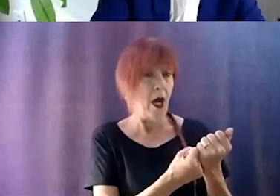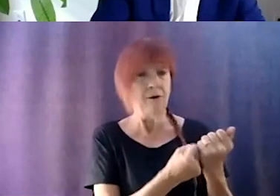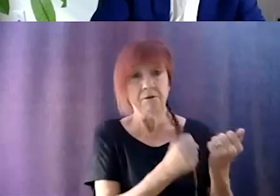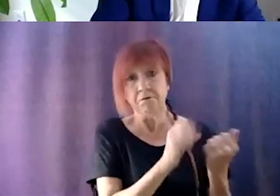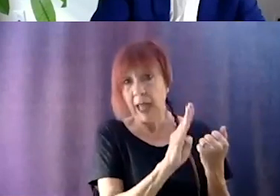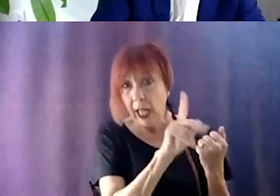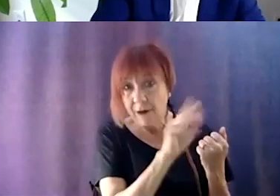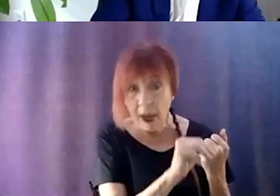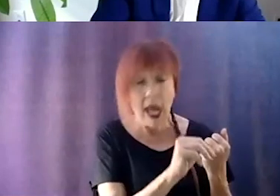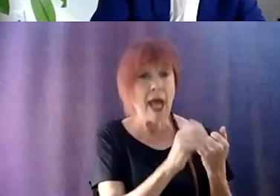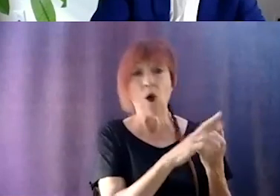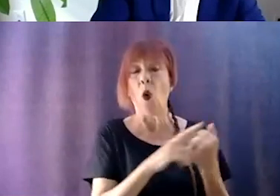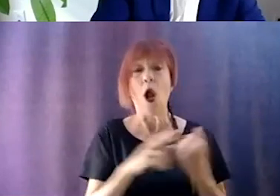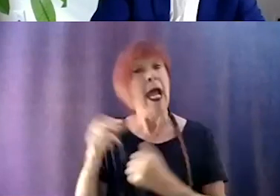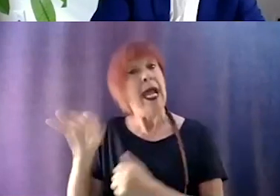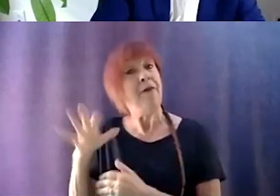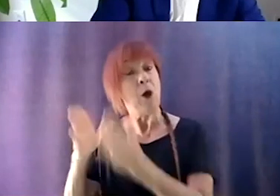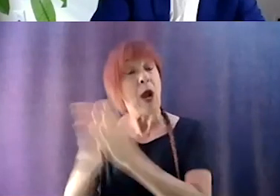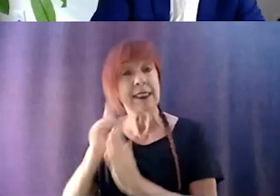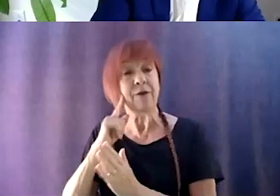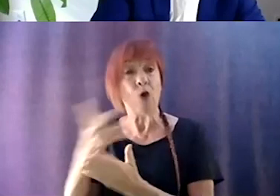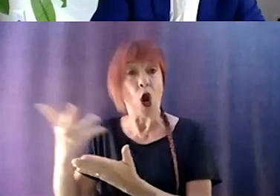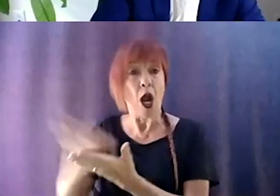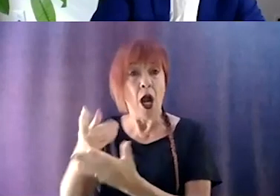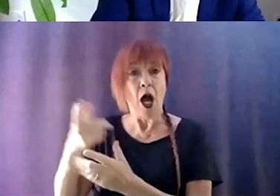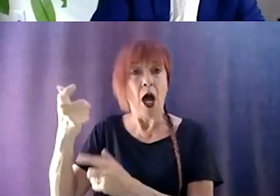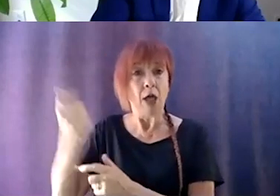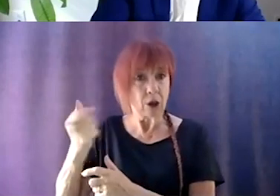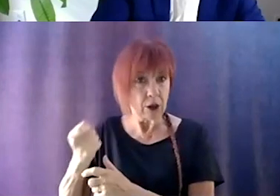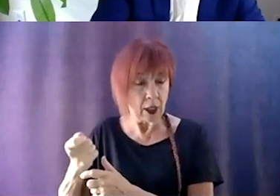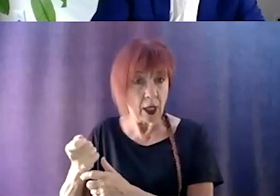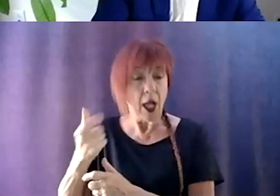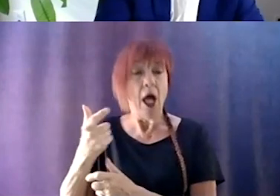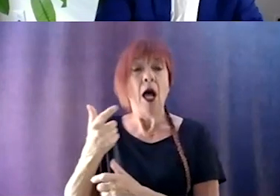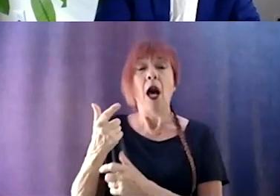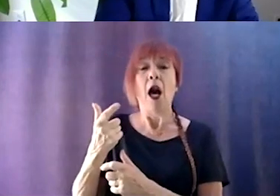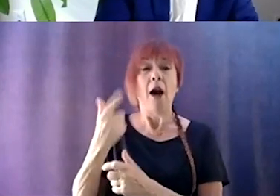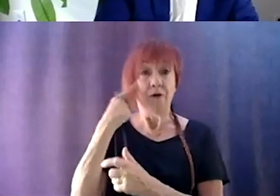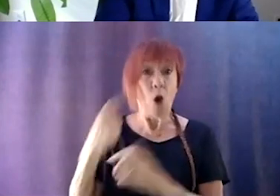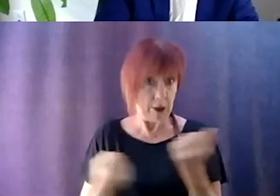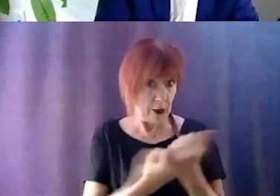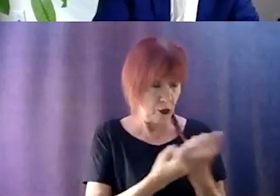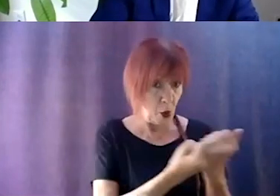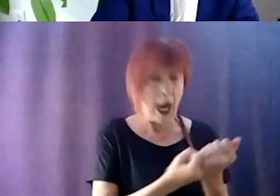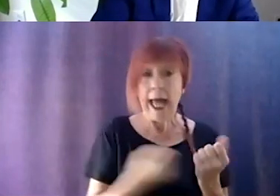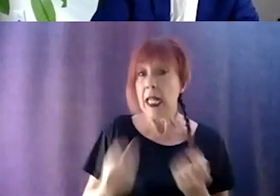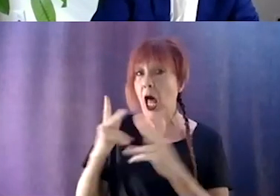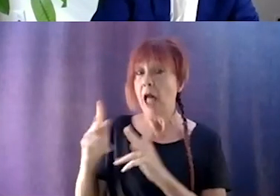or a donation. And so a lot of consumers lost customers based on that, because they were not taking a part of the